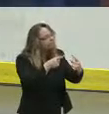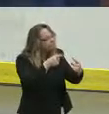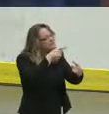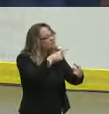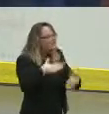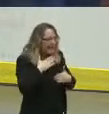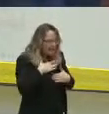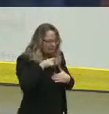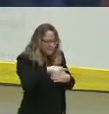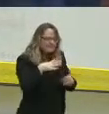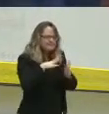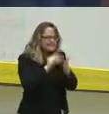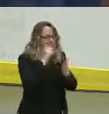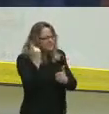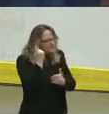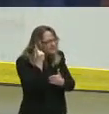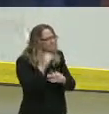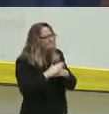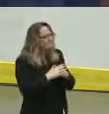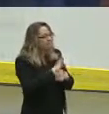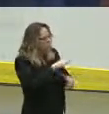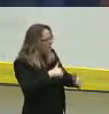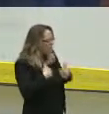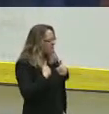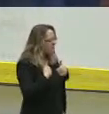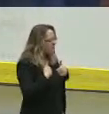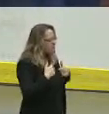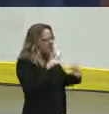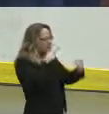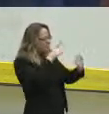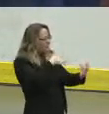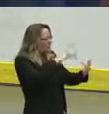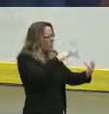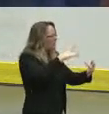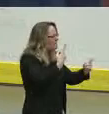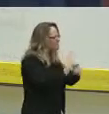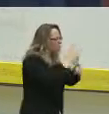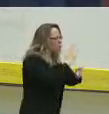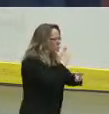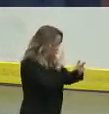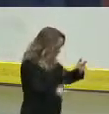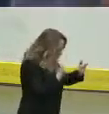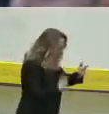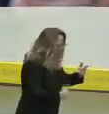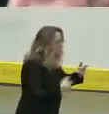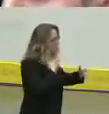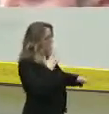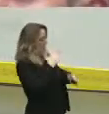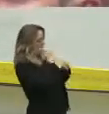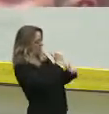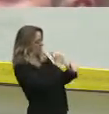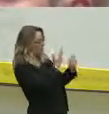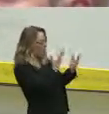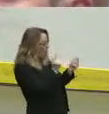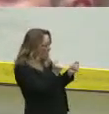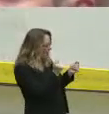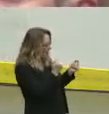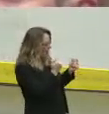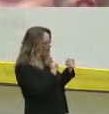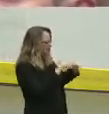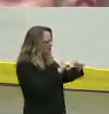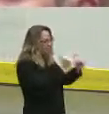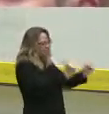learned. Life should be about a quest of finding yourself, knowing your limits, and working to raise them. Now for the big